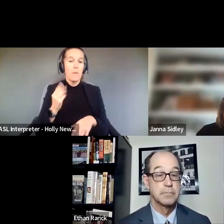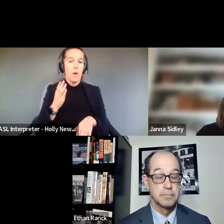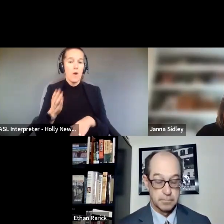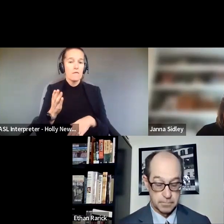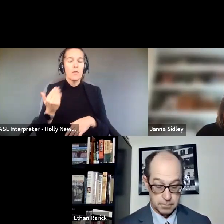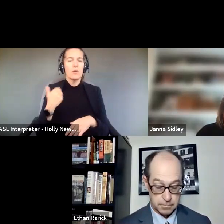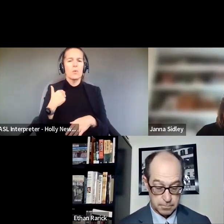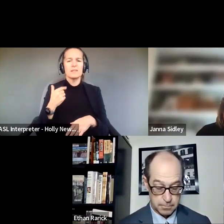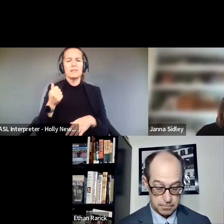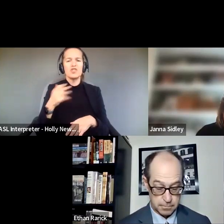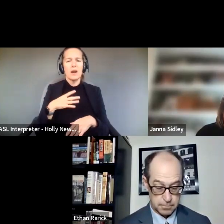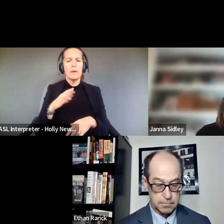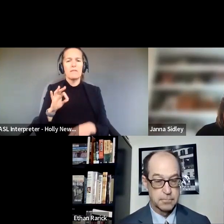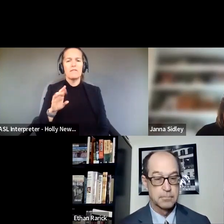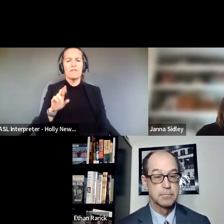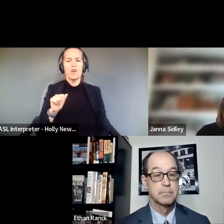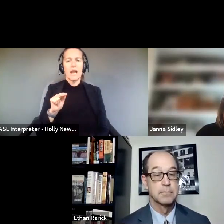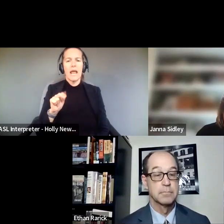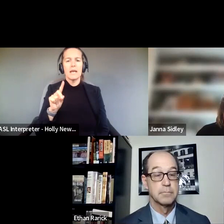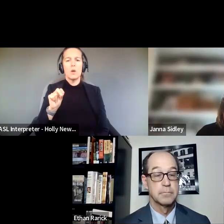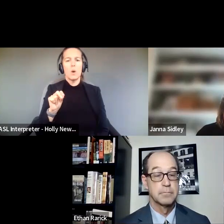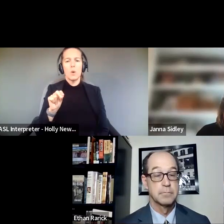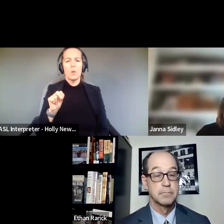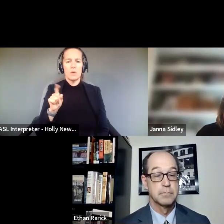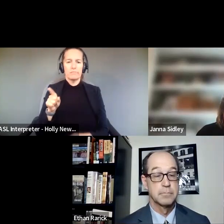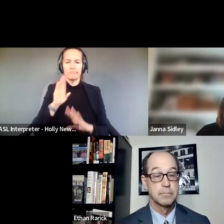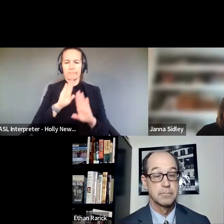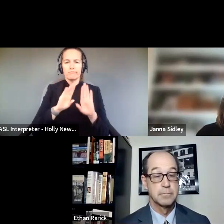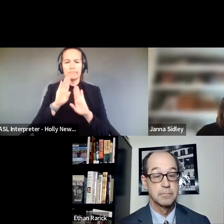gentleman, Fernando, who was frustrated that